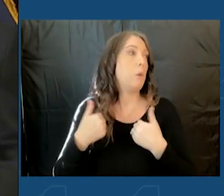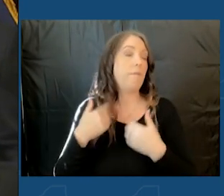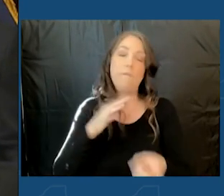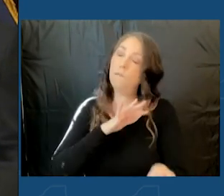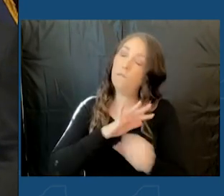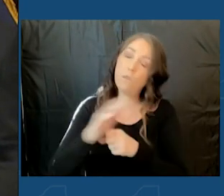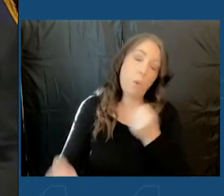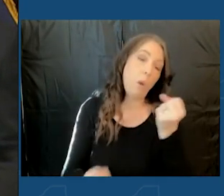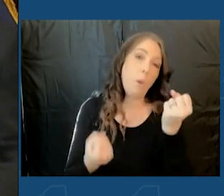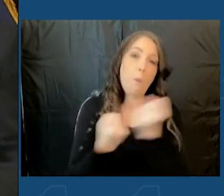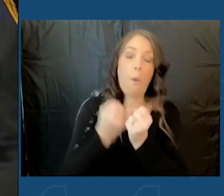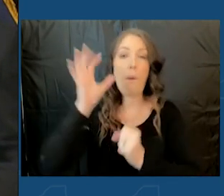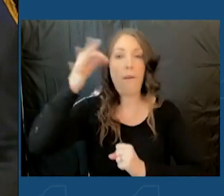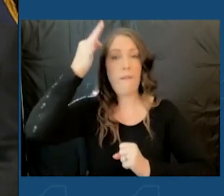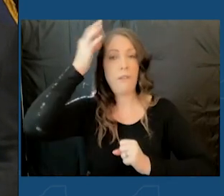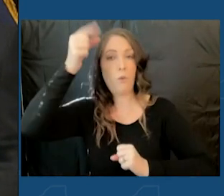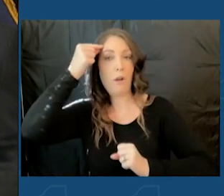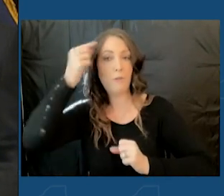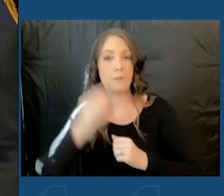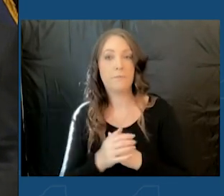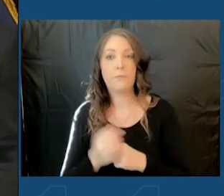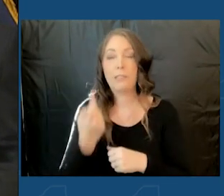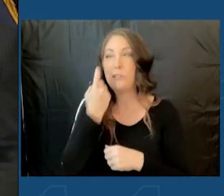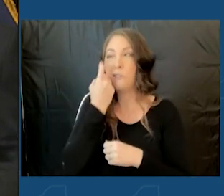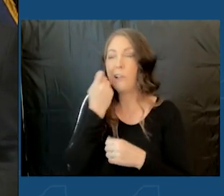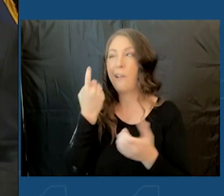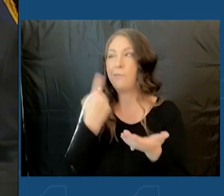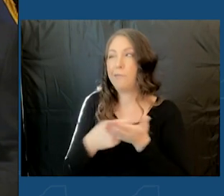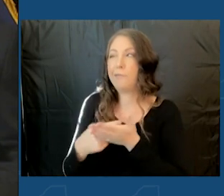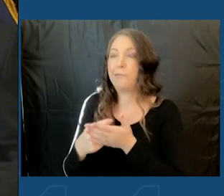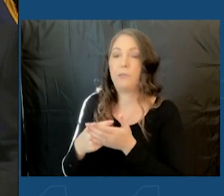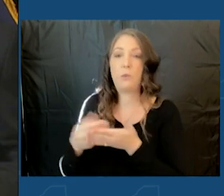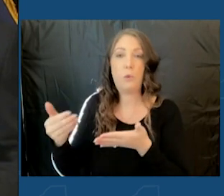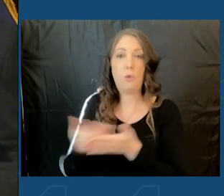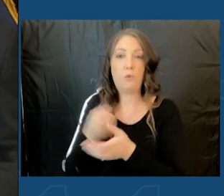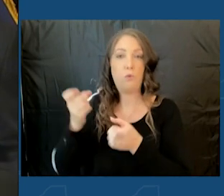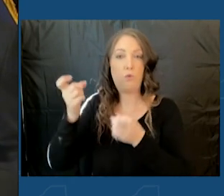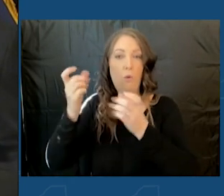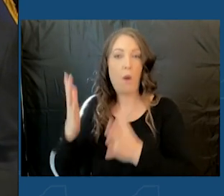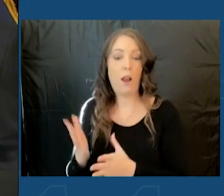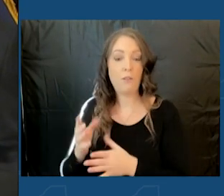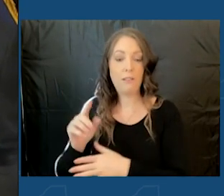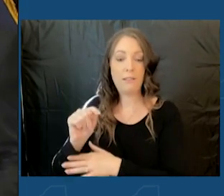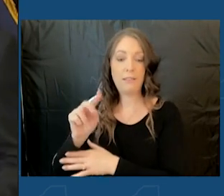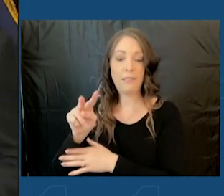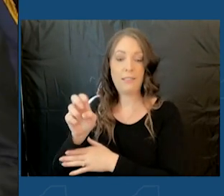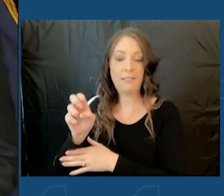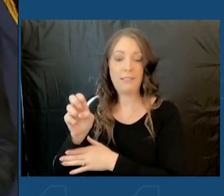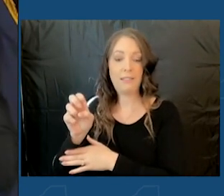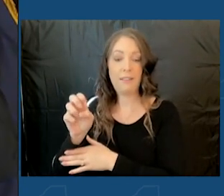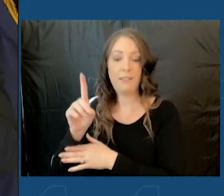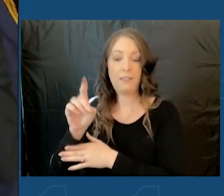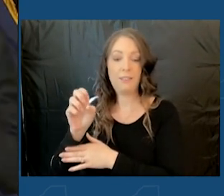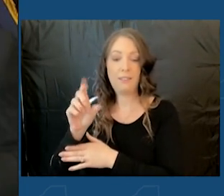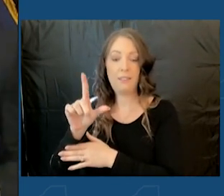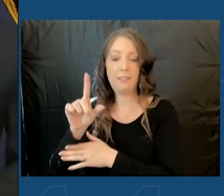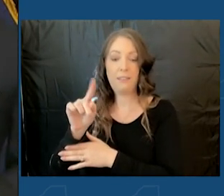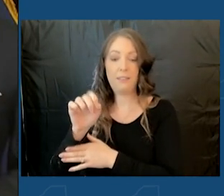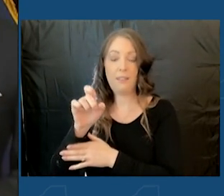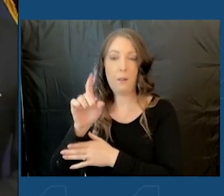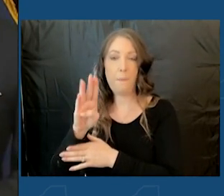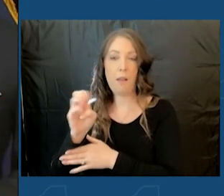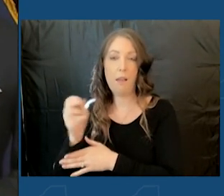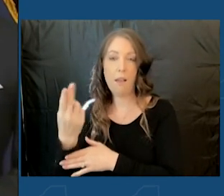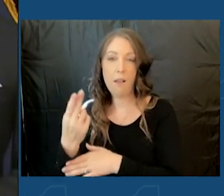the new ATF Director, Steve Detelbeck, back when he first assumed his position, and he brought his